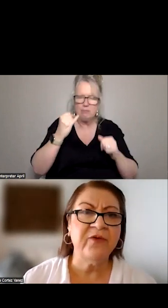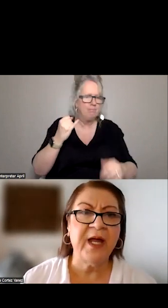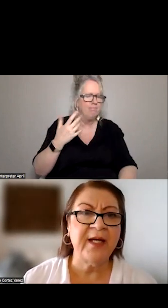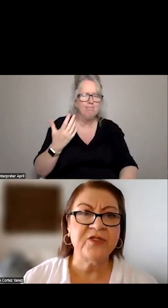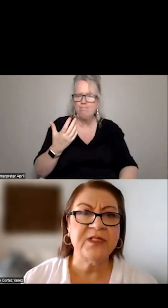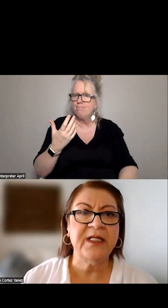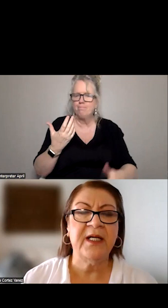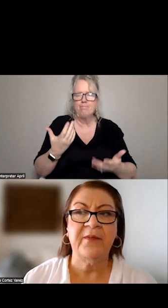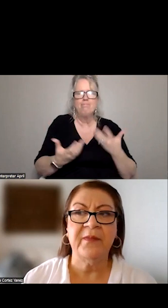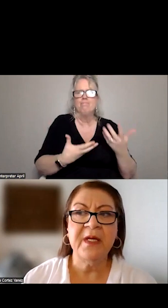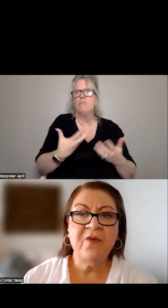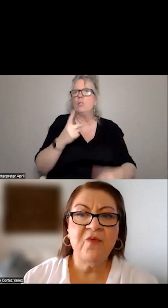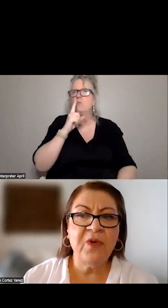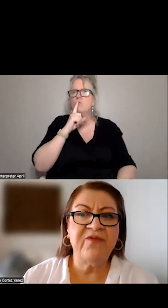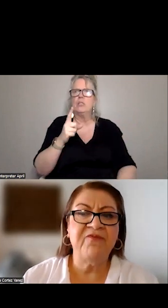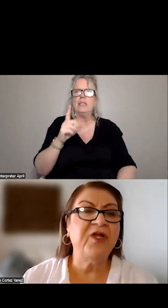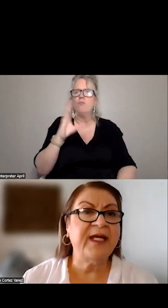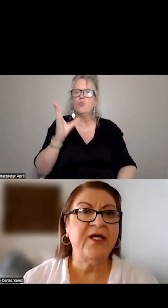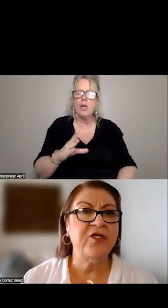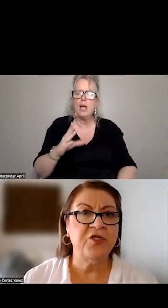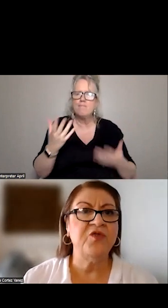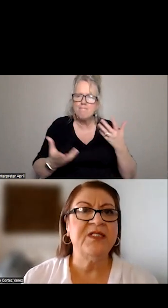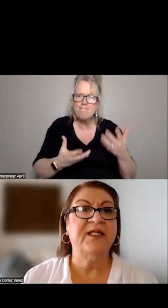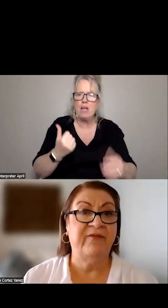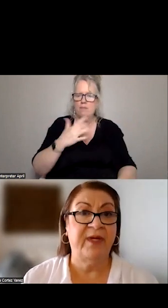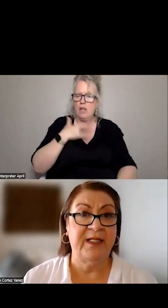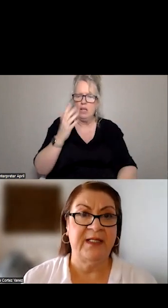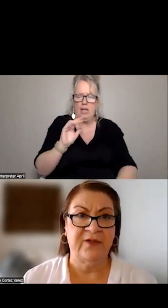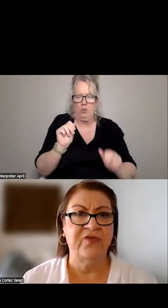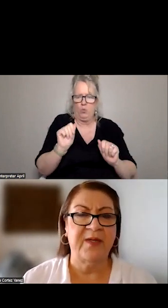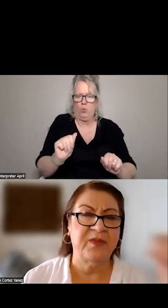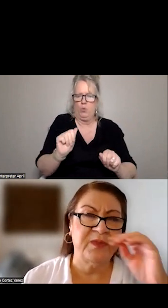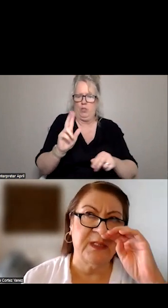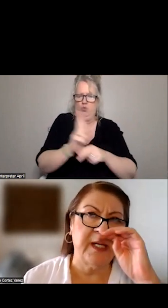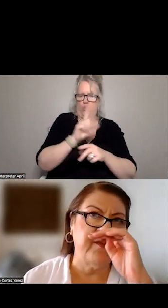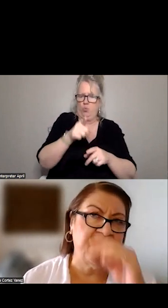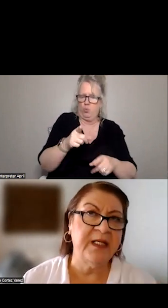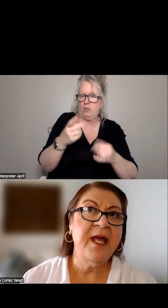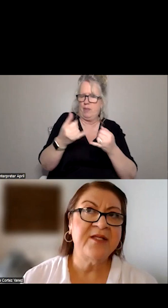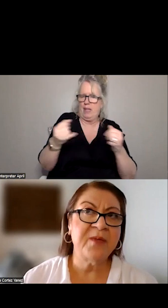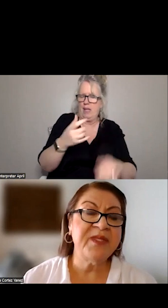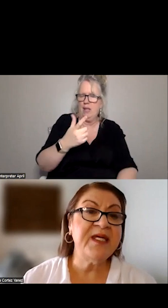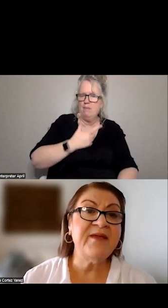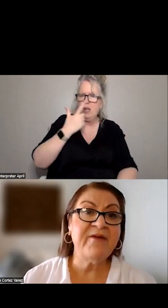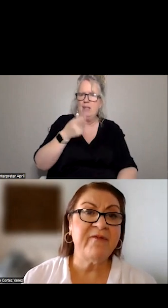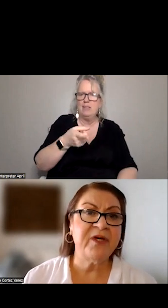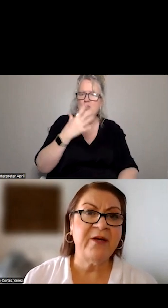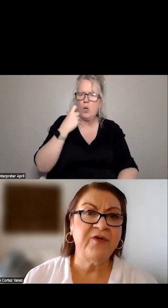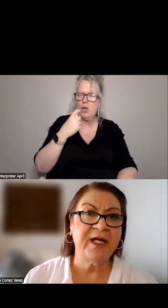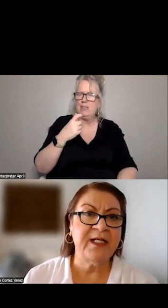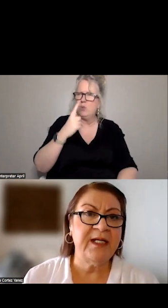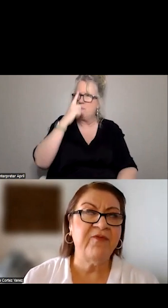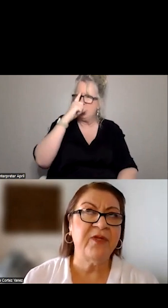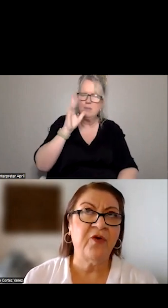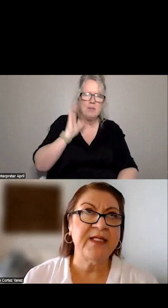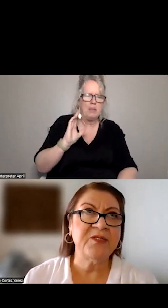to, or never actually felt like I could use the lifeline. In those times it was a lifeline. And so I'm thinking that for